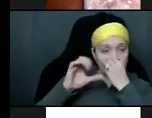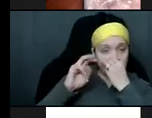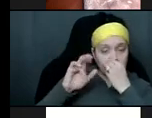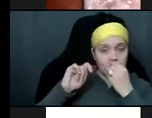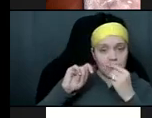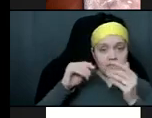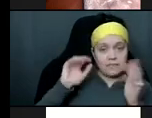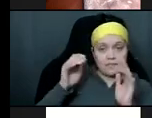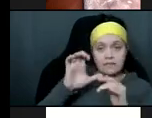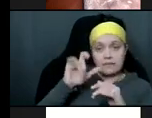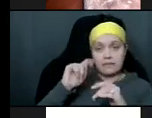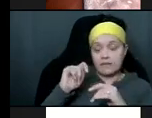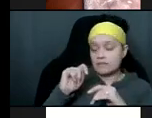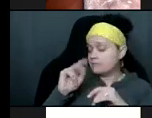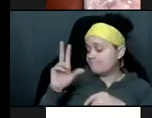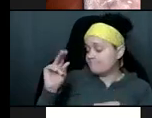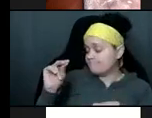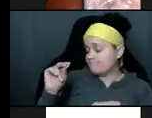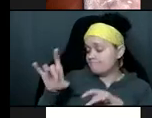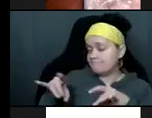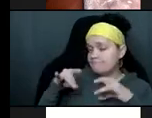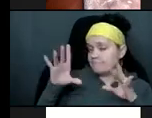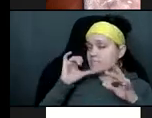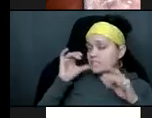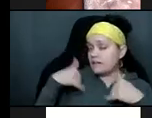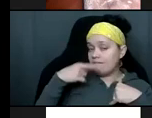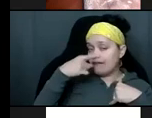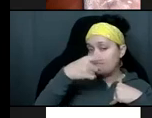continent, no, Australia does not have that.